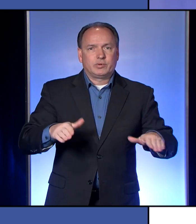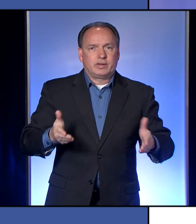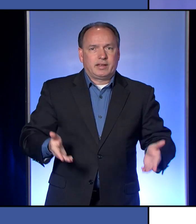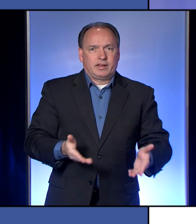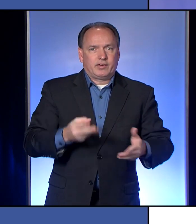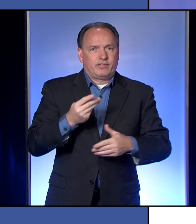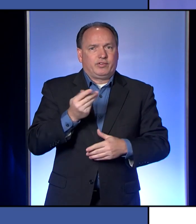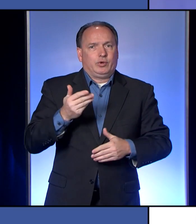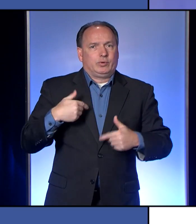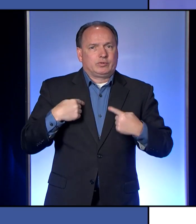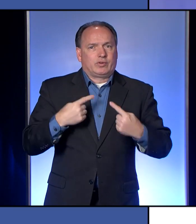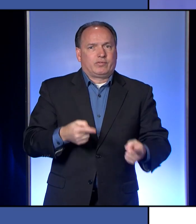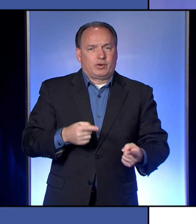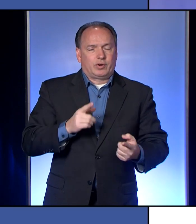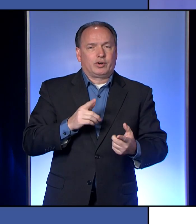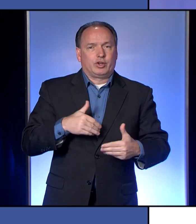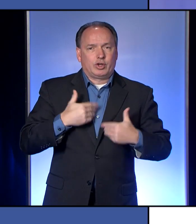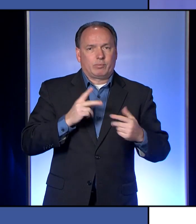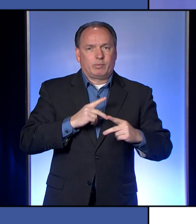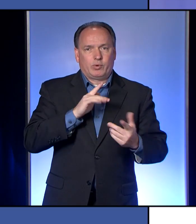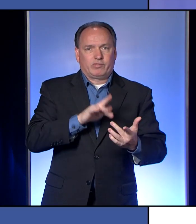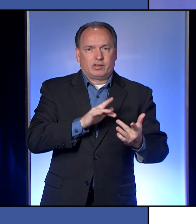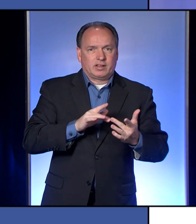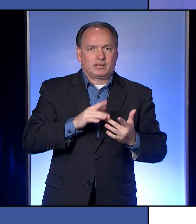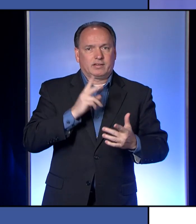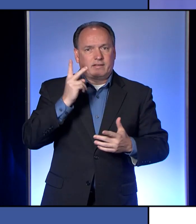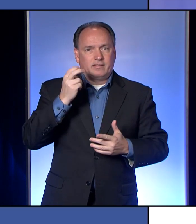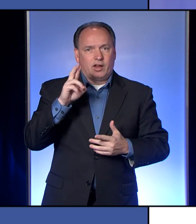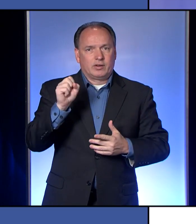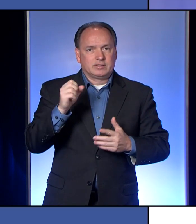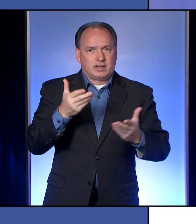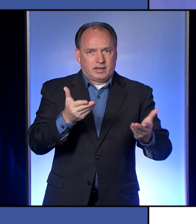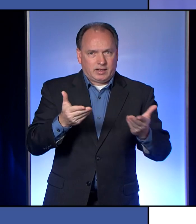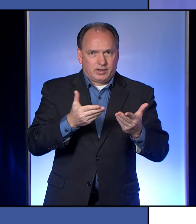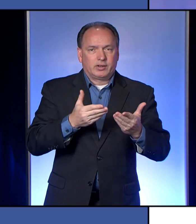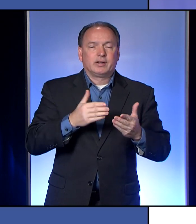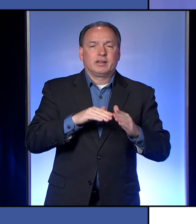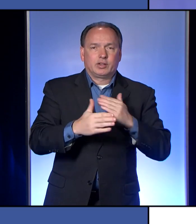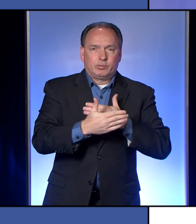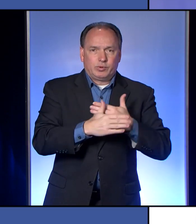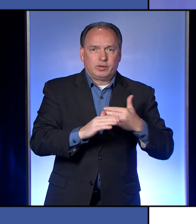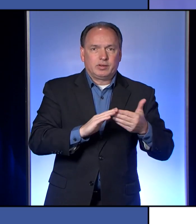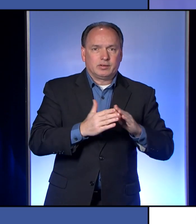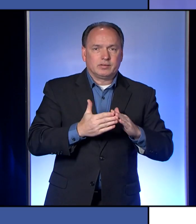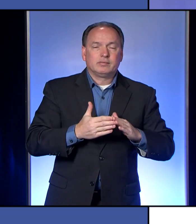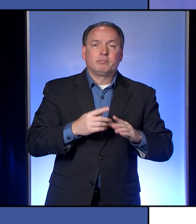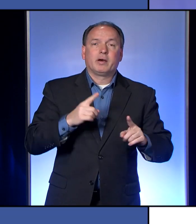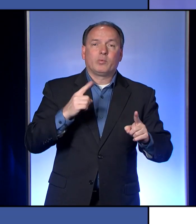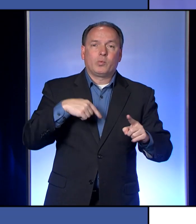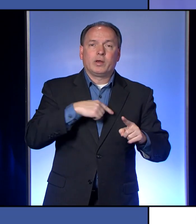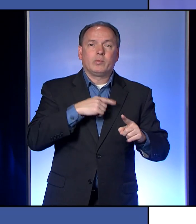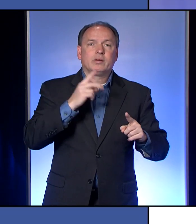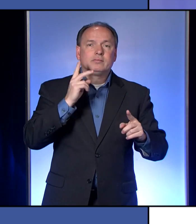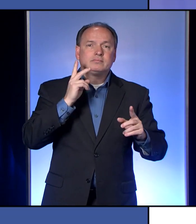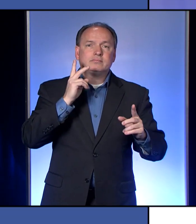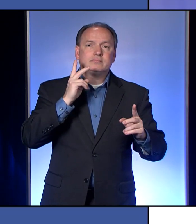people that have contacted the virus here in our community. And, we'll just hope and pray that